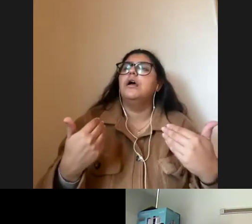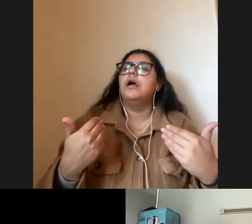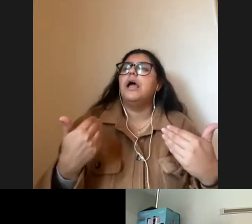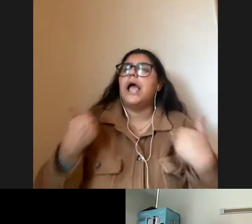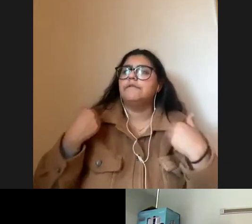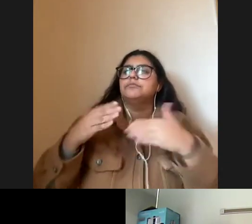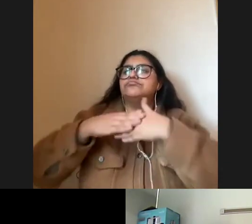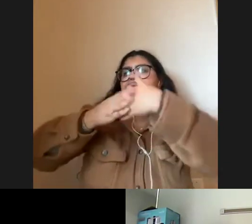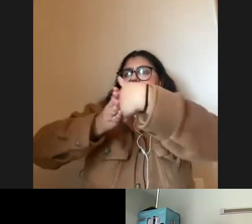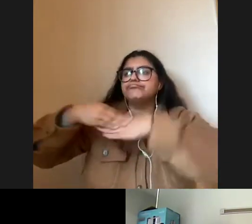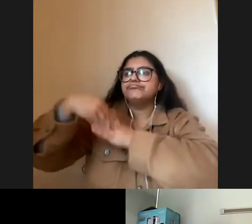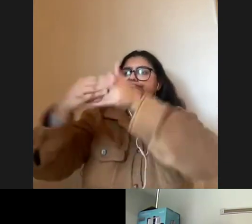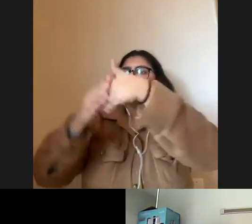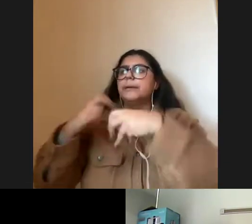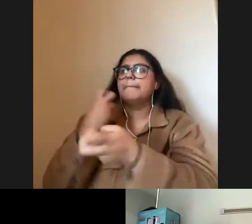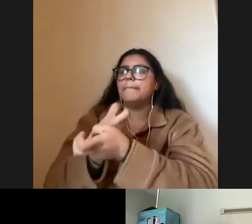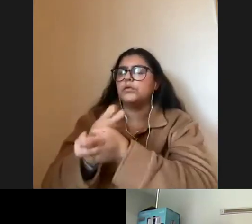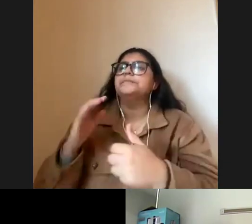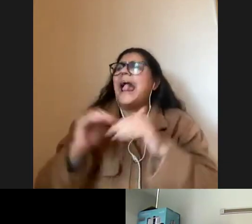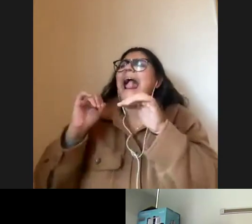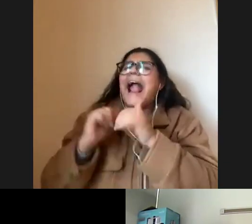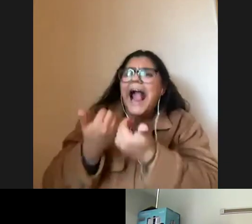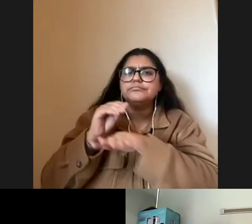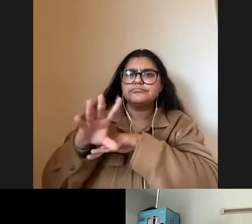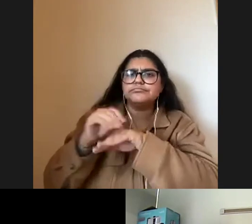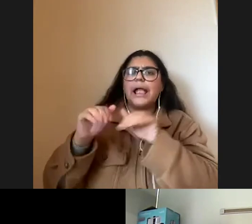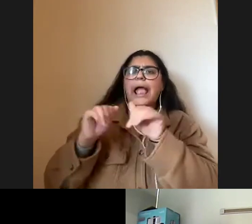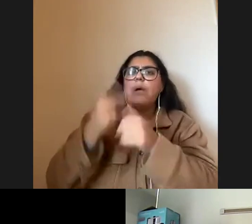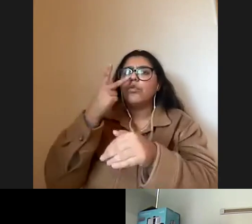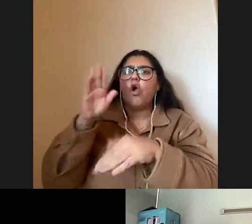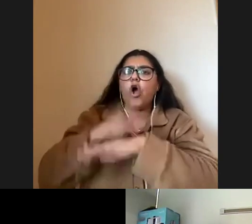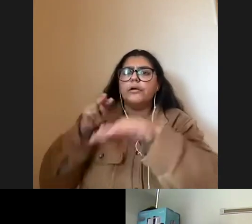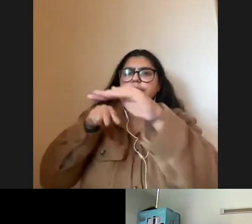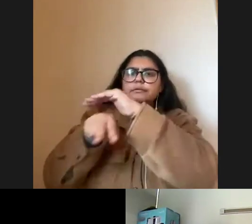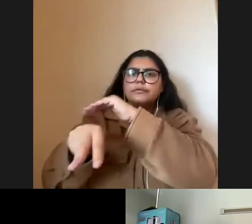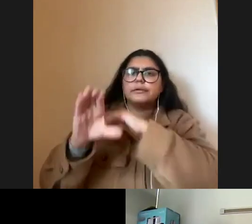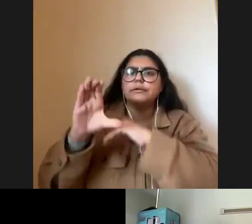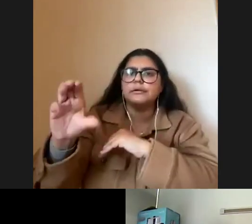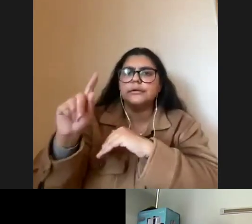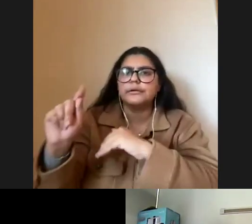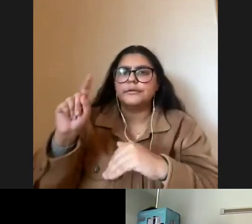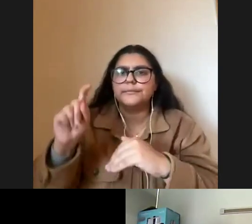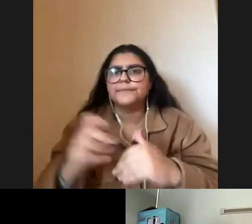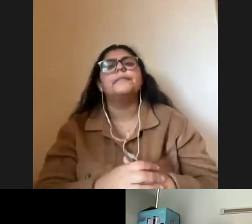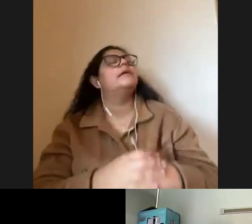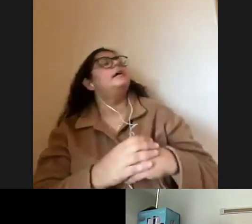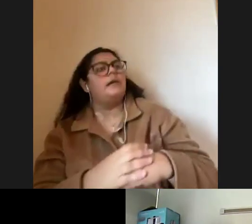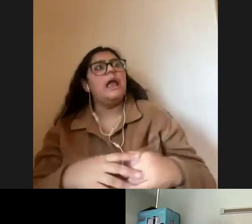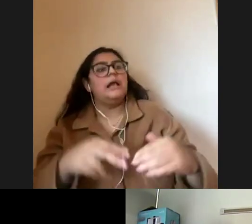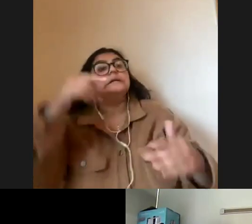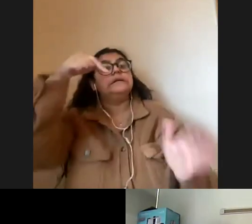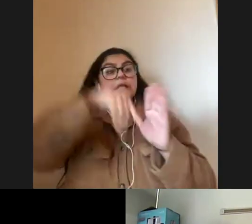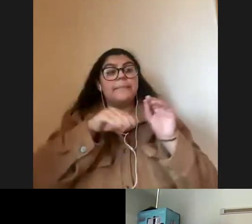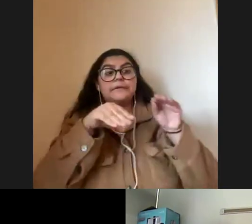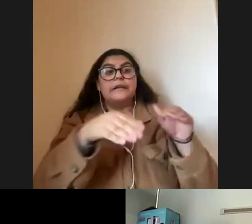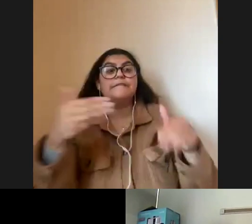bones. How does that affect how they look on the CT scan? Yeah, so deep sea fish are actually really hard to scan sometimes because